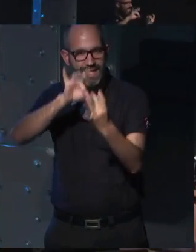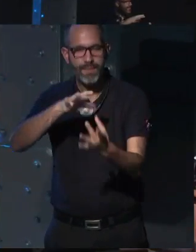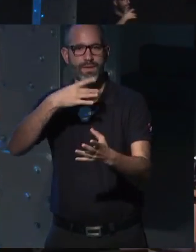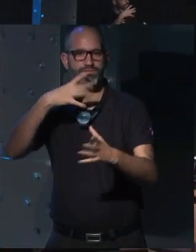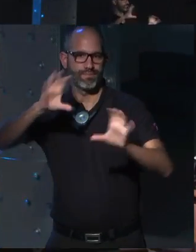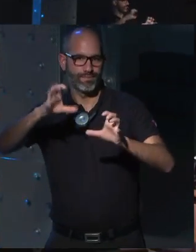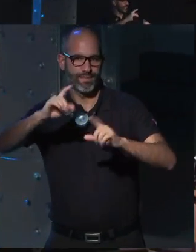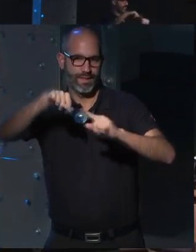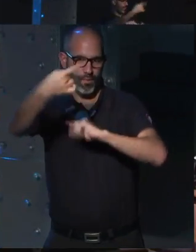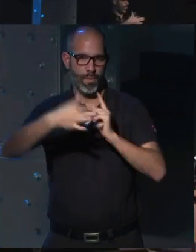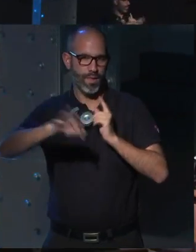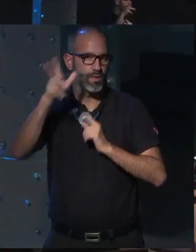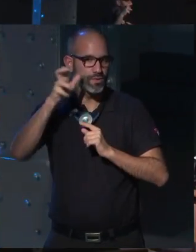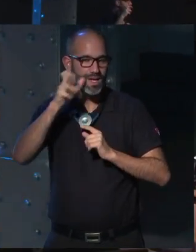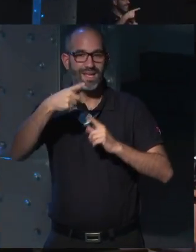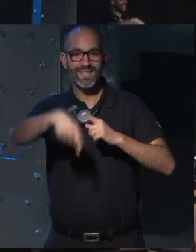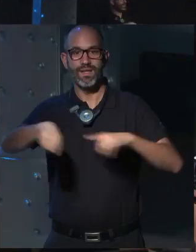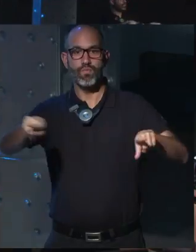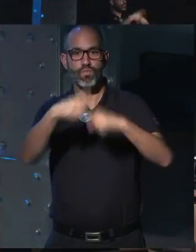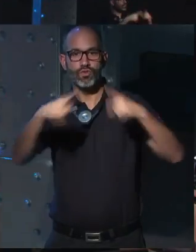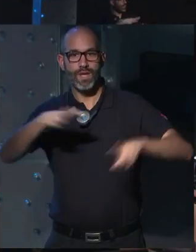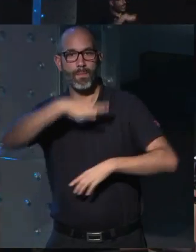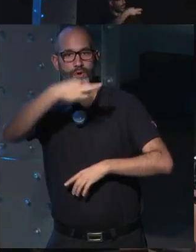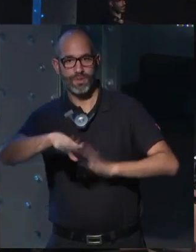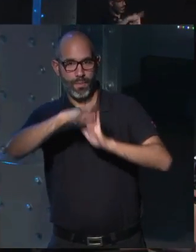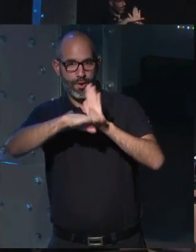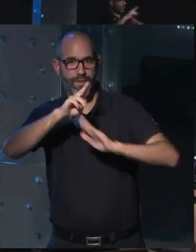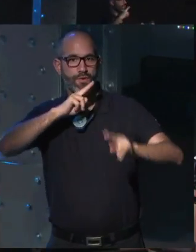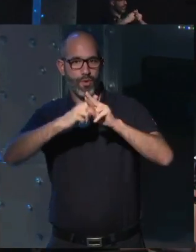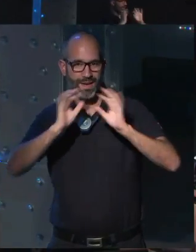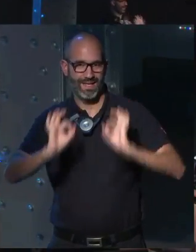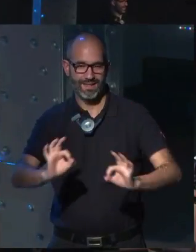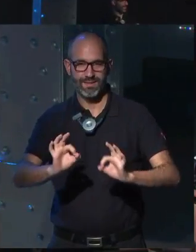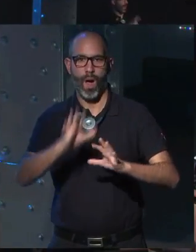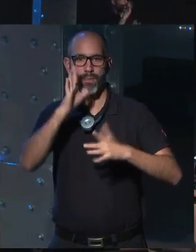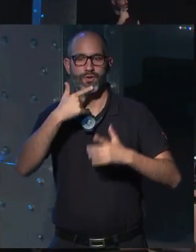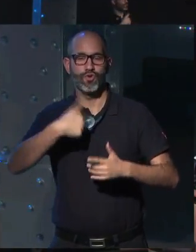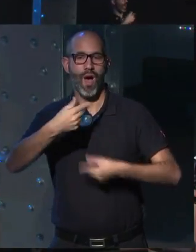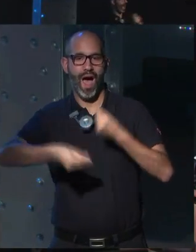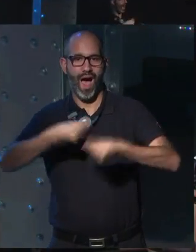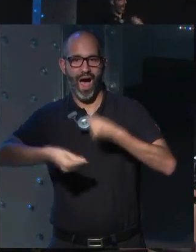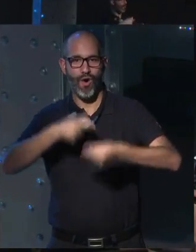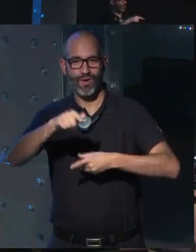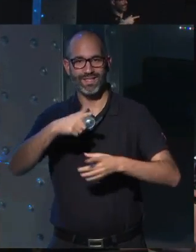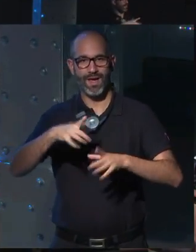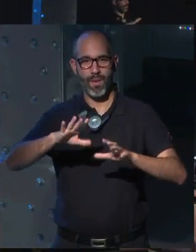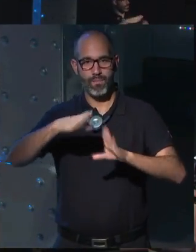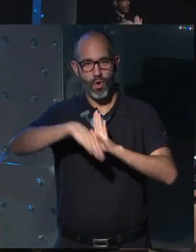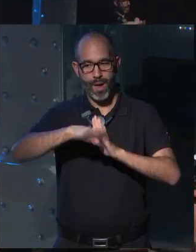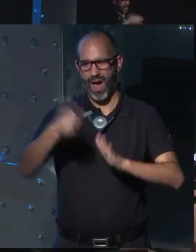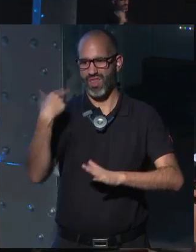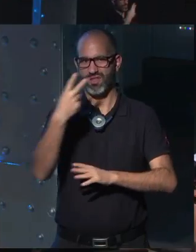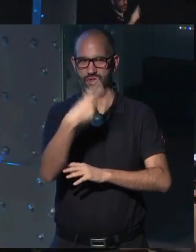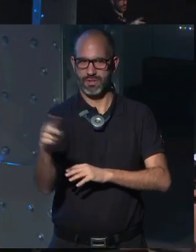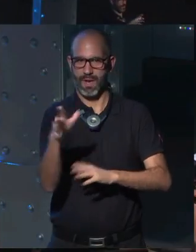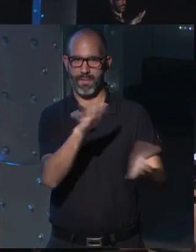up. And this music as posibles program is possible music, and that's why I was here a